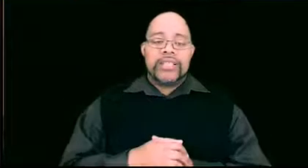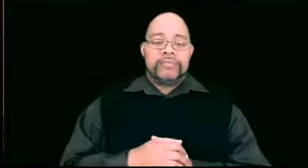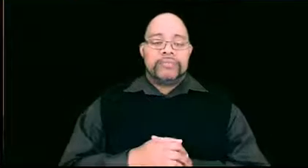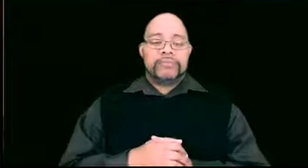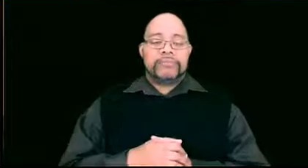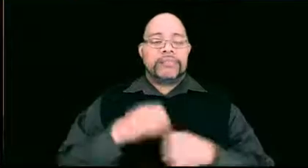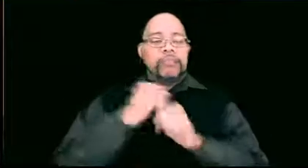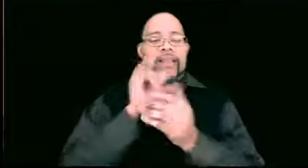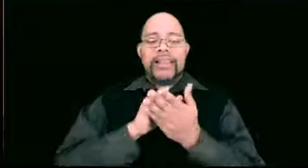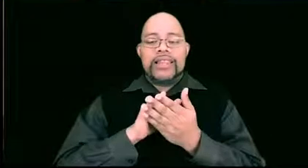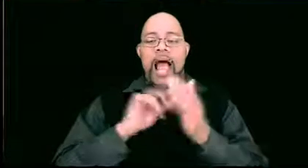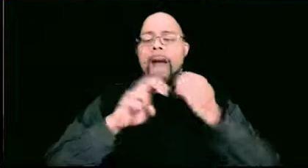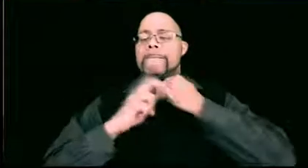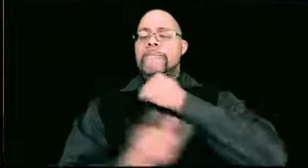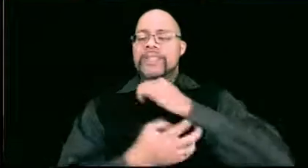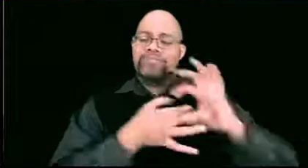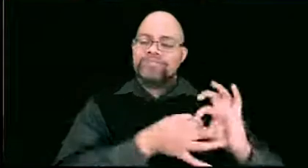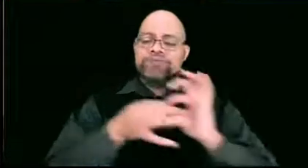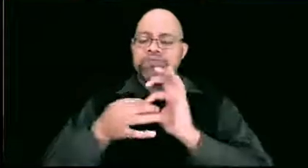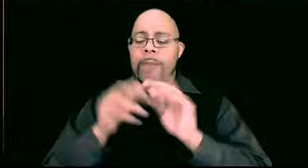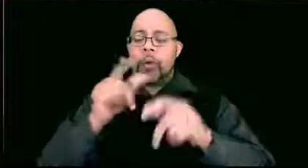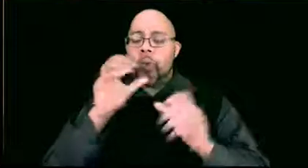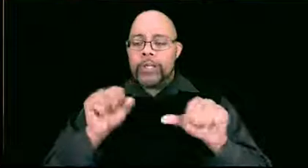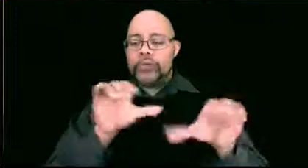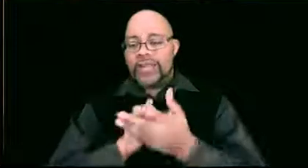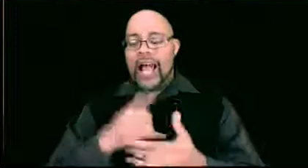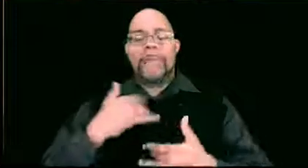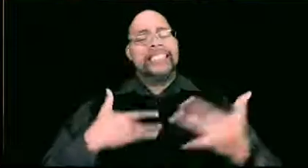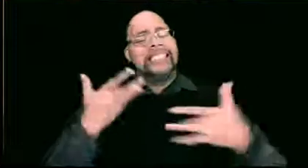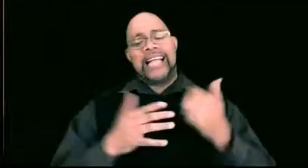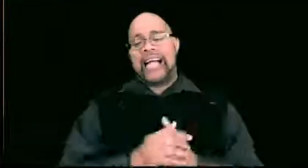can really just make that bridge for everyone else who wants to do